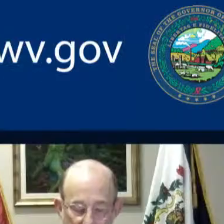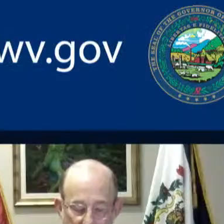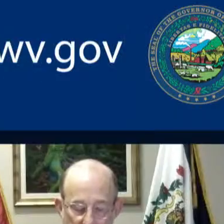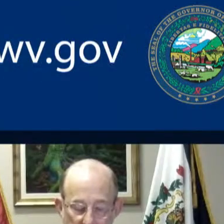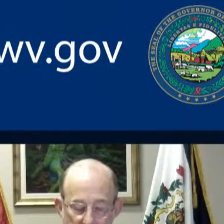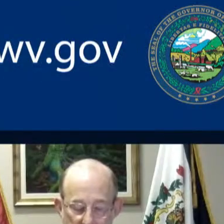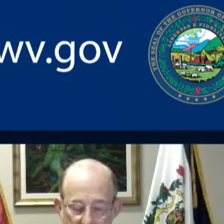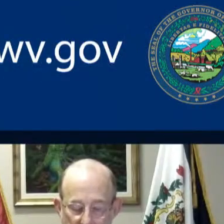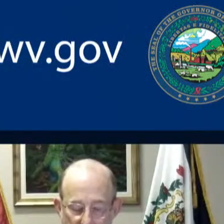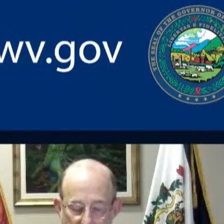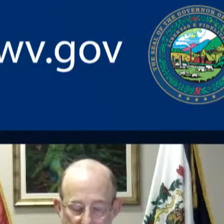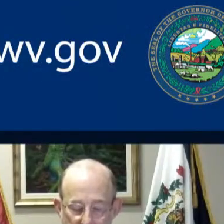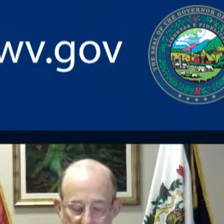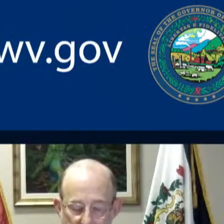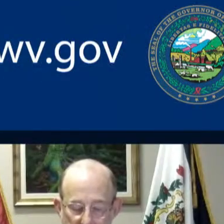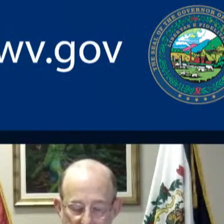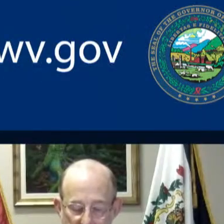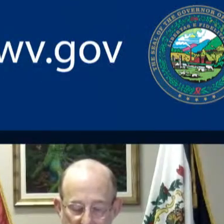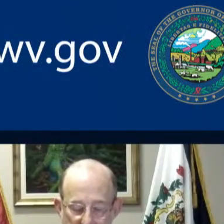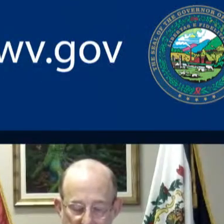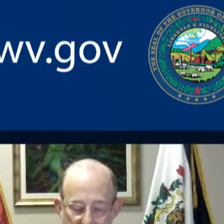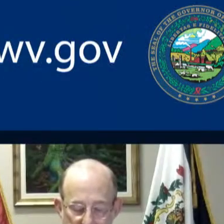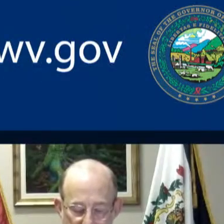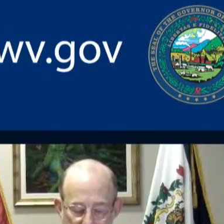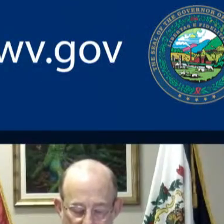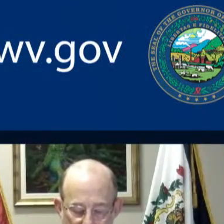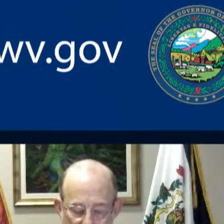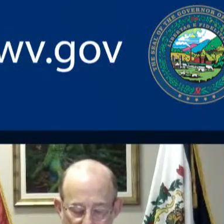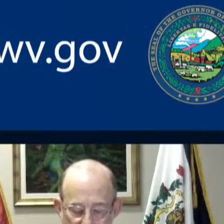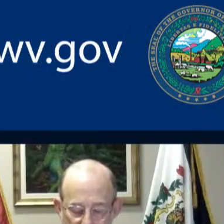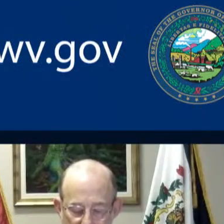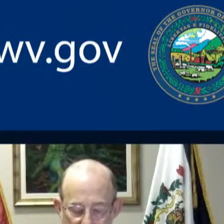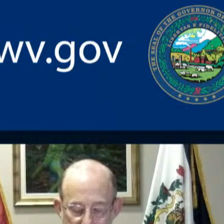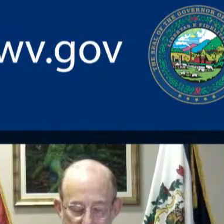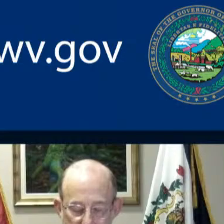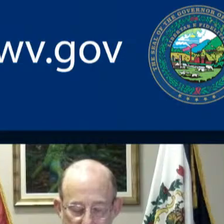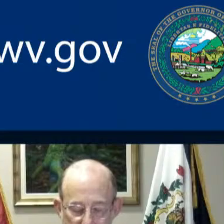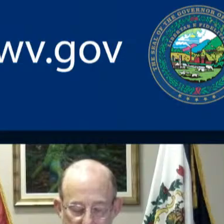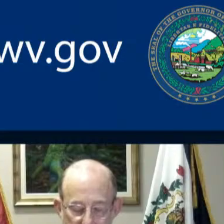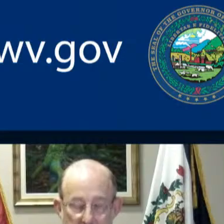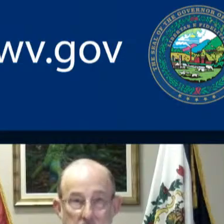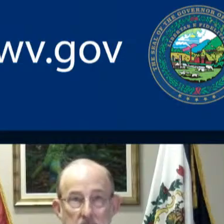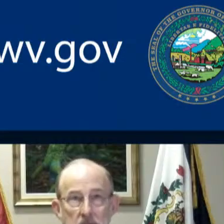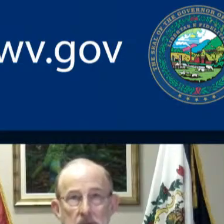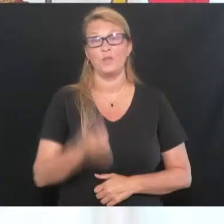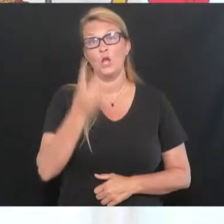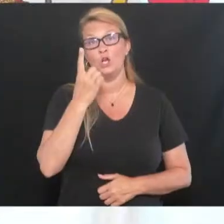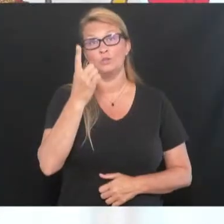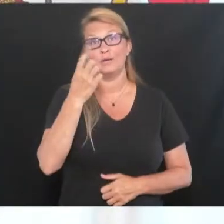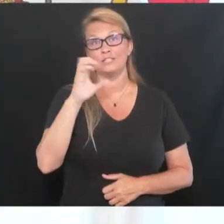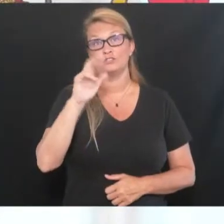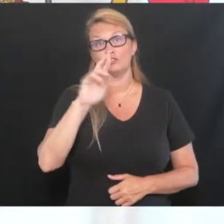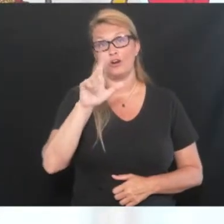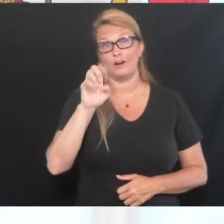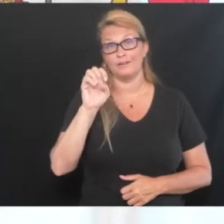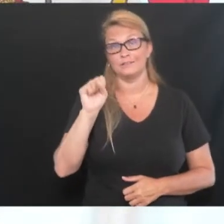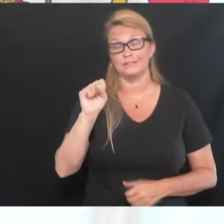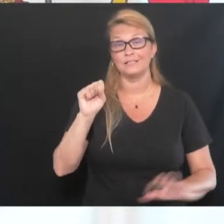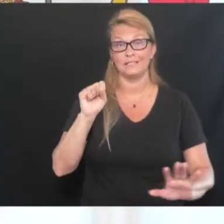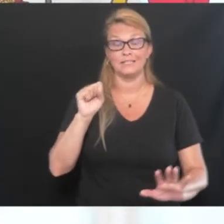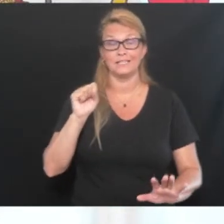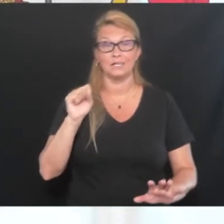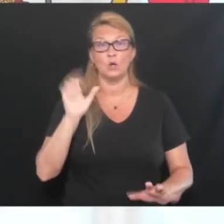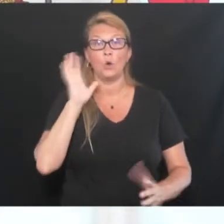General Hoyer, you sir. And Charles. Yes, sir. Charles, one of the ways we're going to let them, we're going